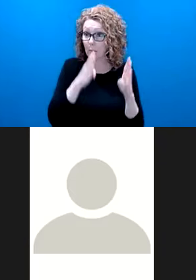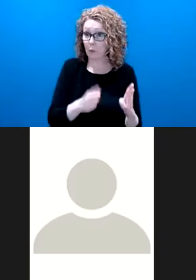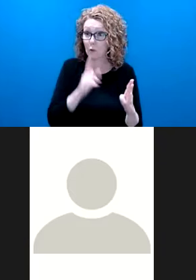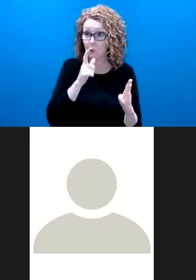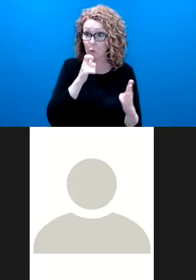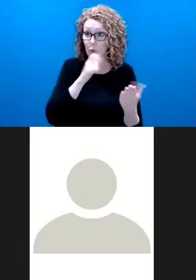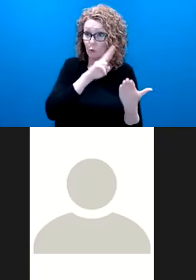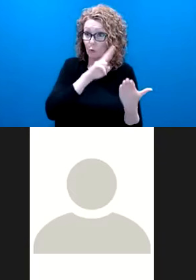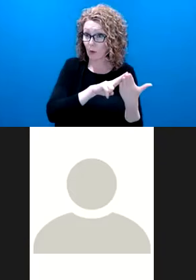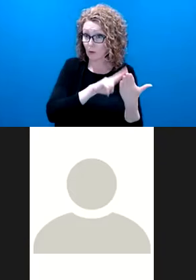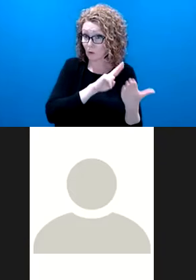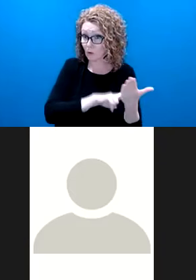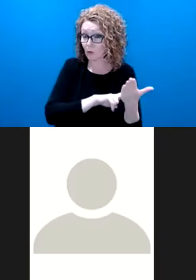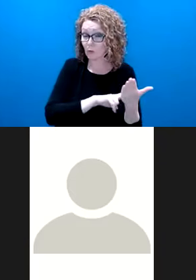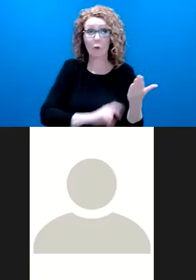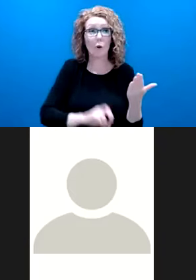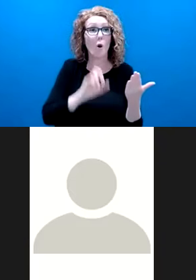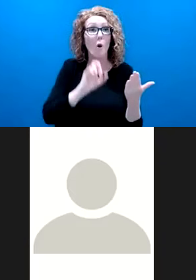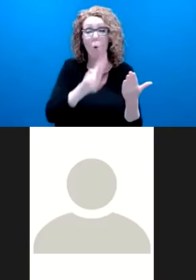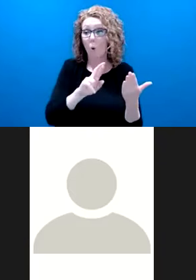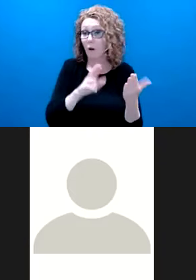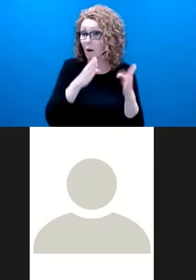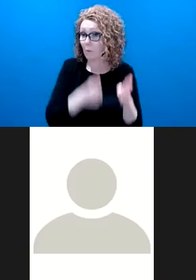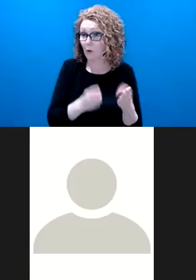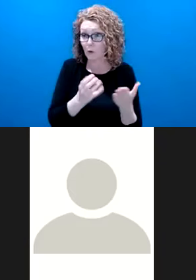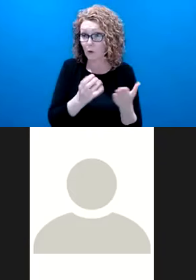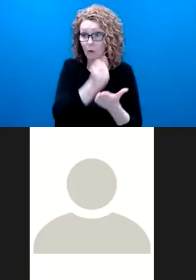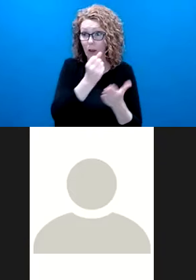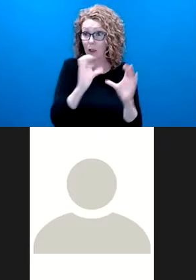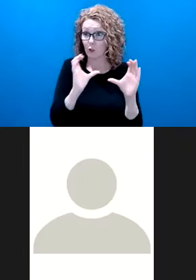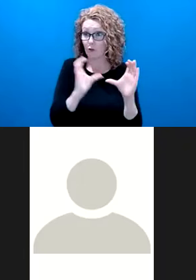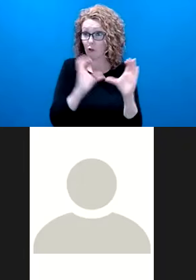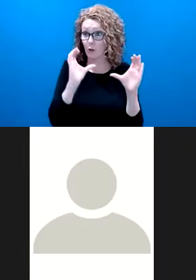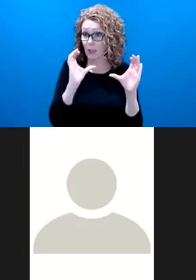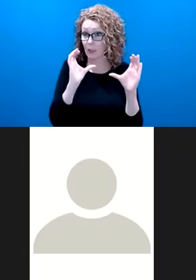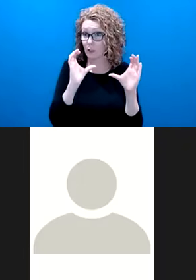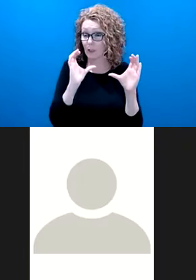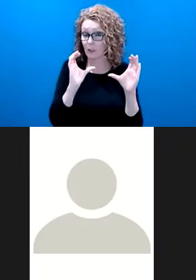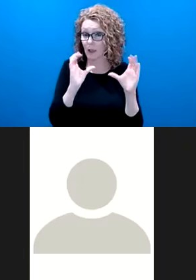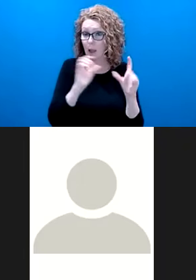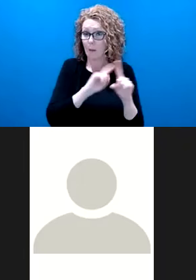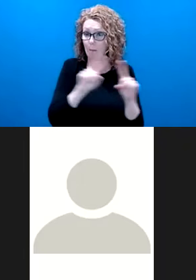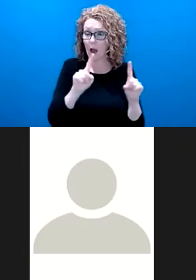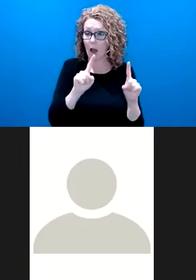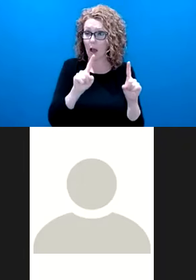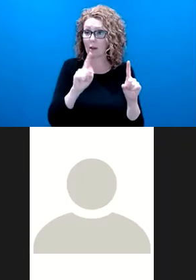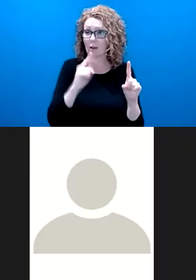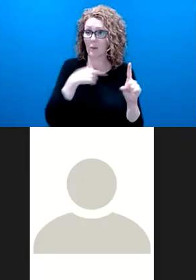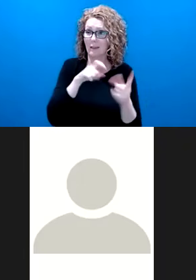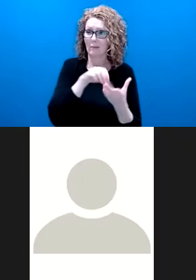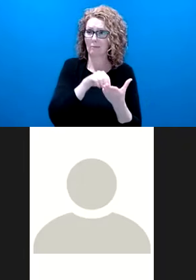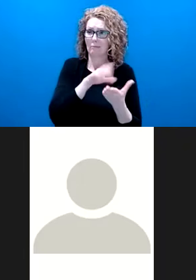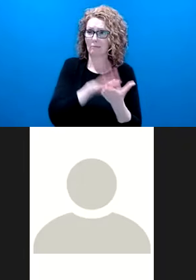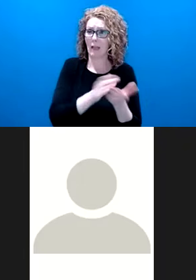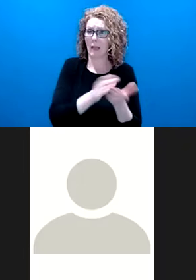registered or who receive a certification. But really defining how many hours